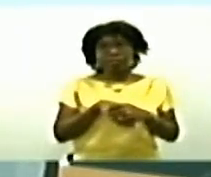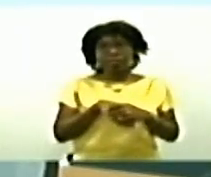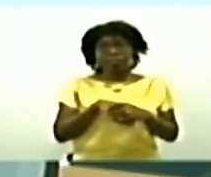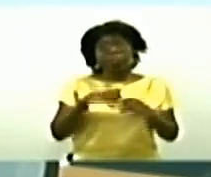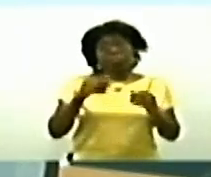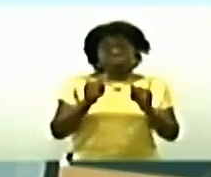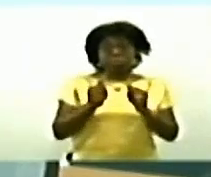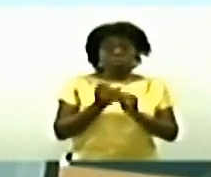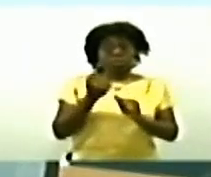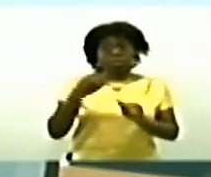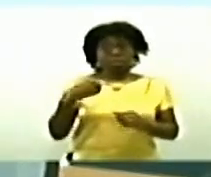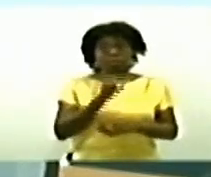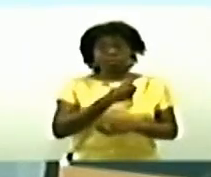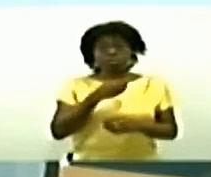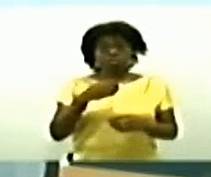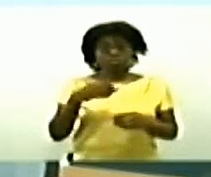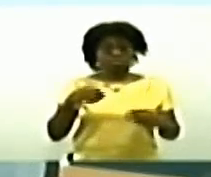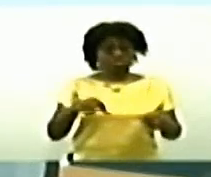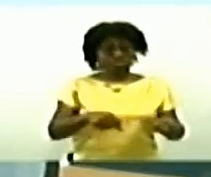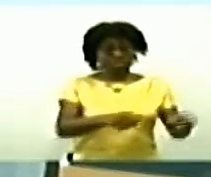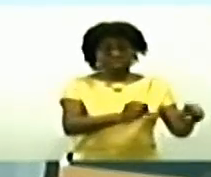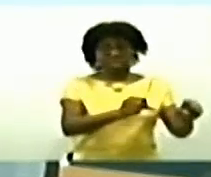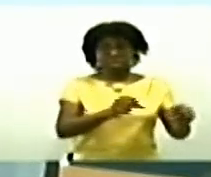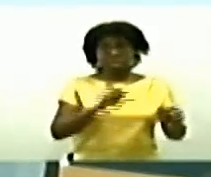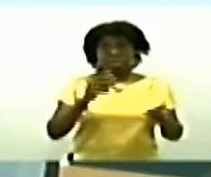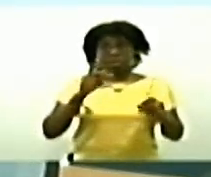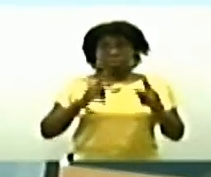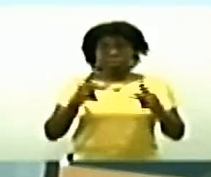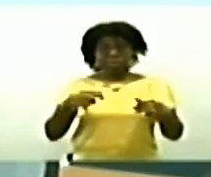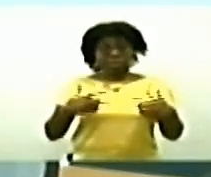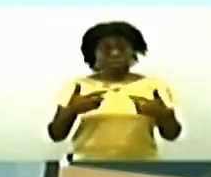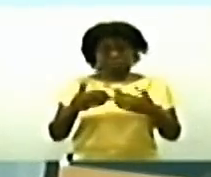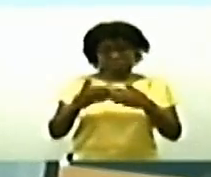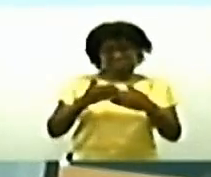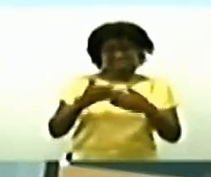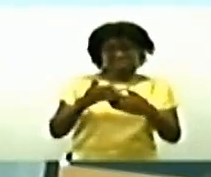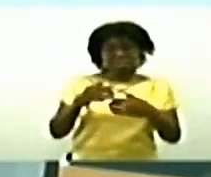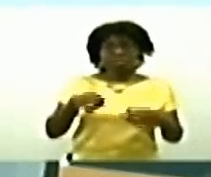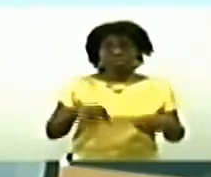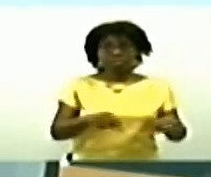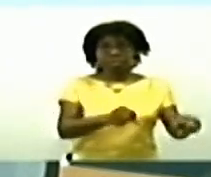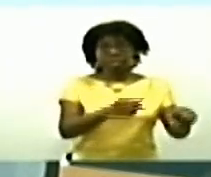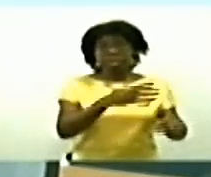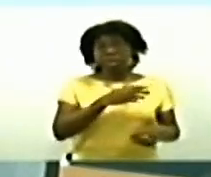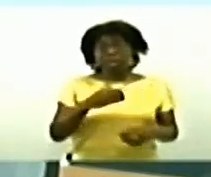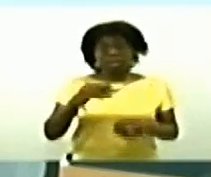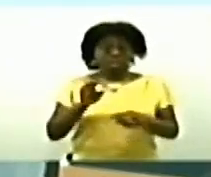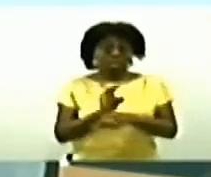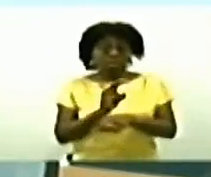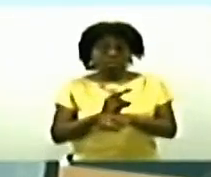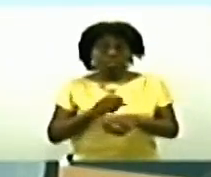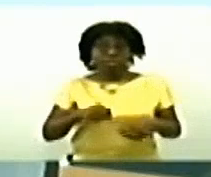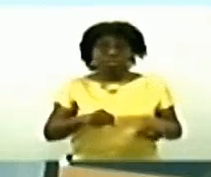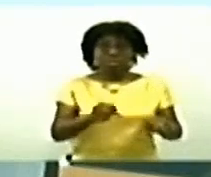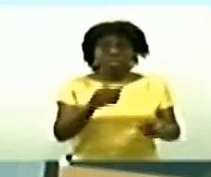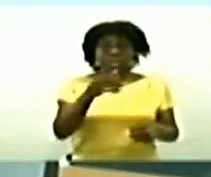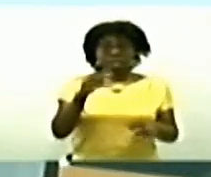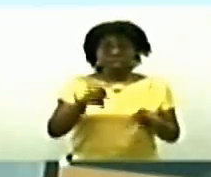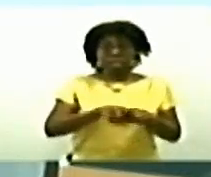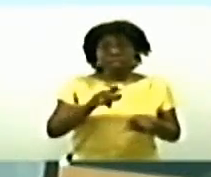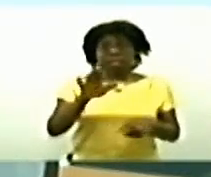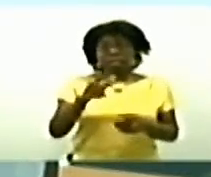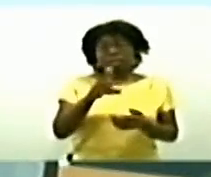most of our streets, people live close to the streets, and they use the streets as their